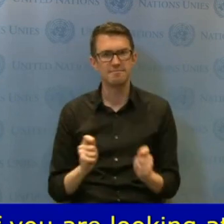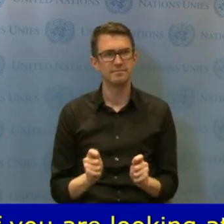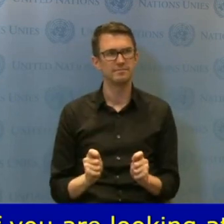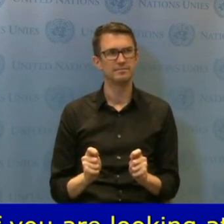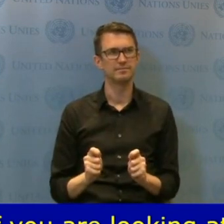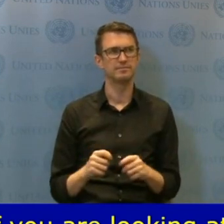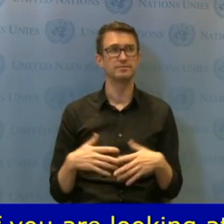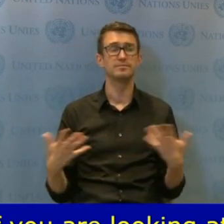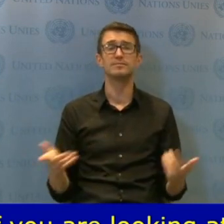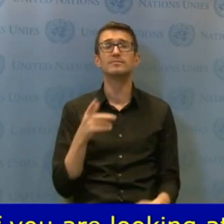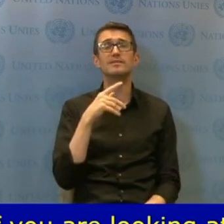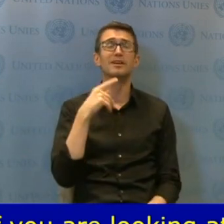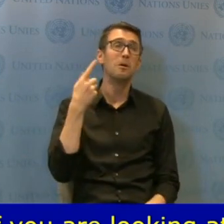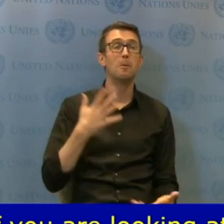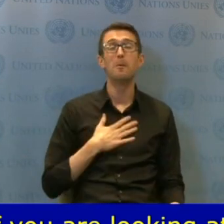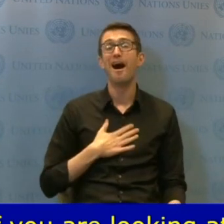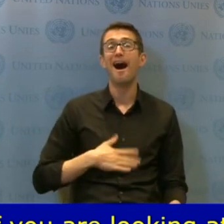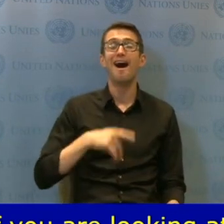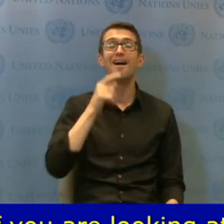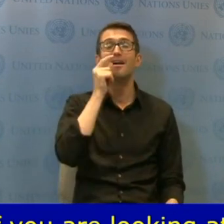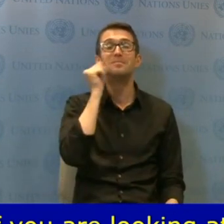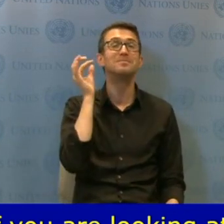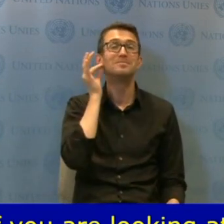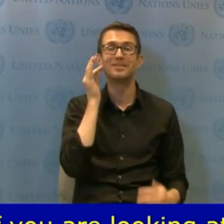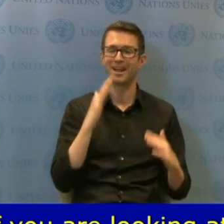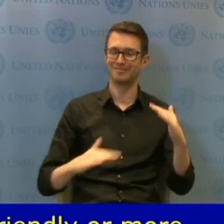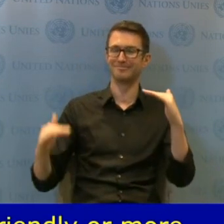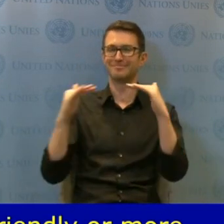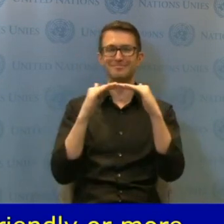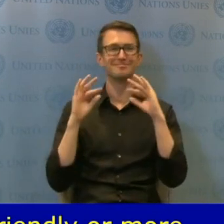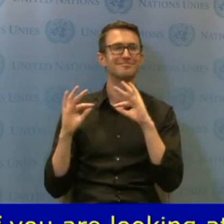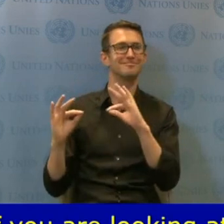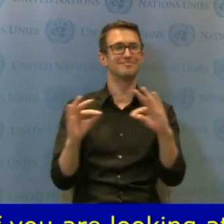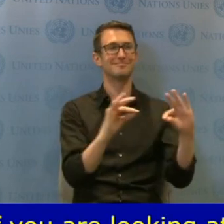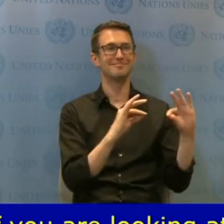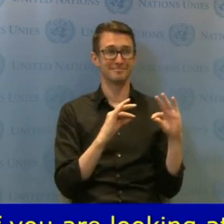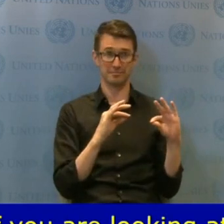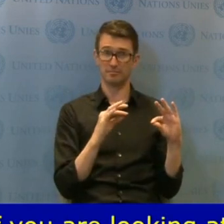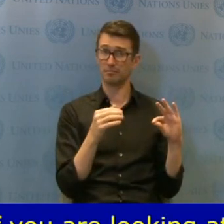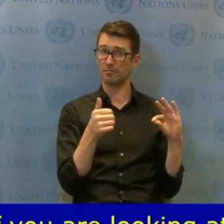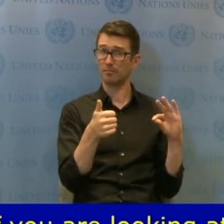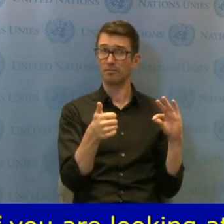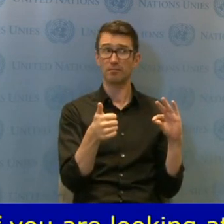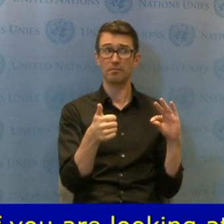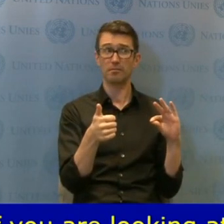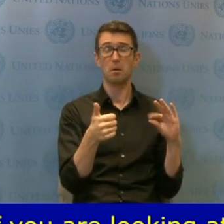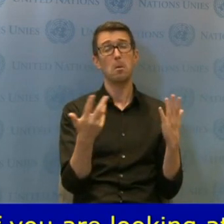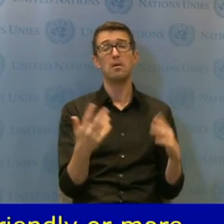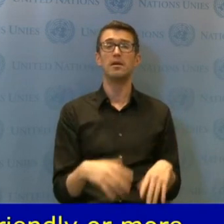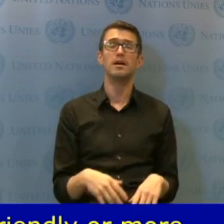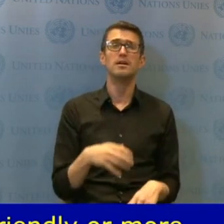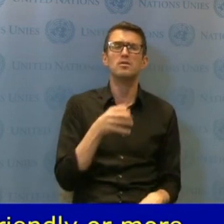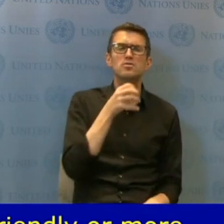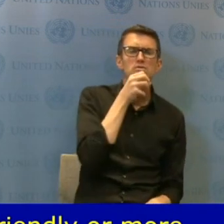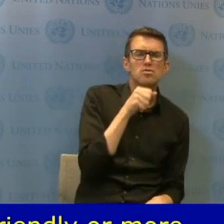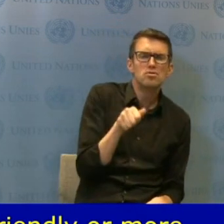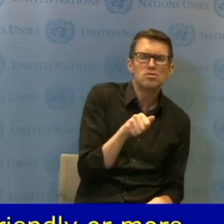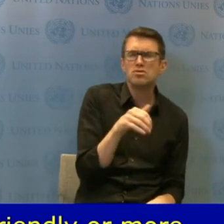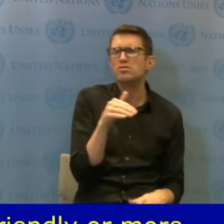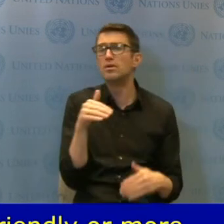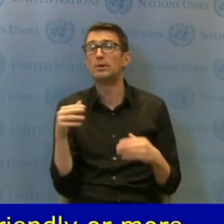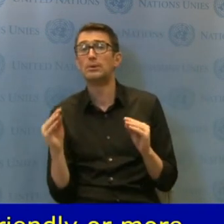and disability, aging, friendly cities, accessibility. So all of these issues really boil down